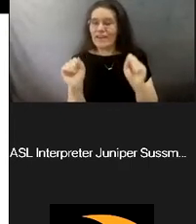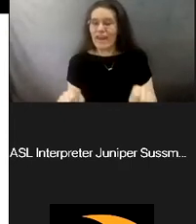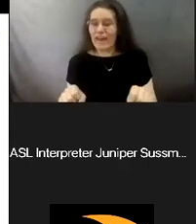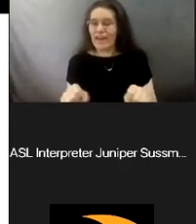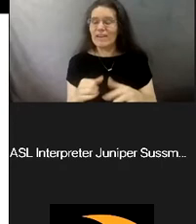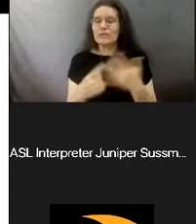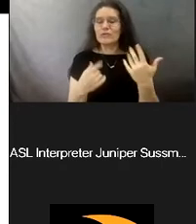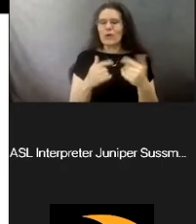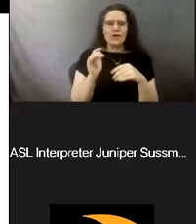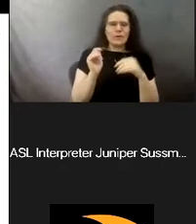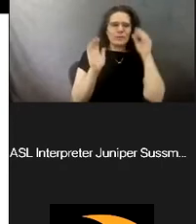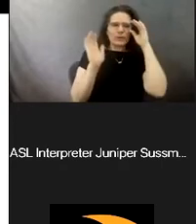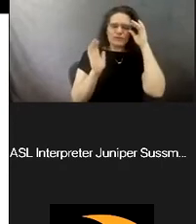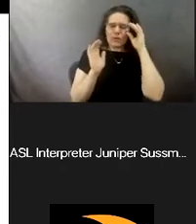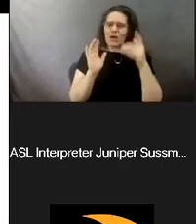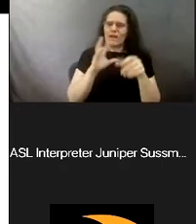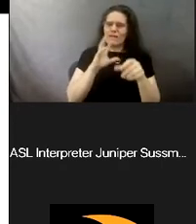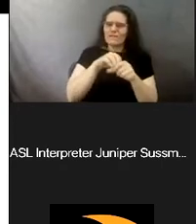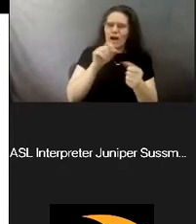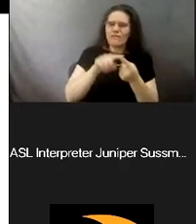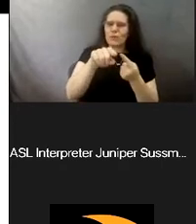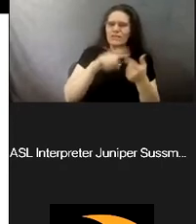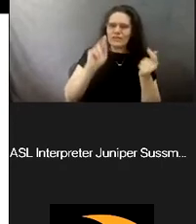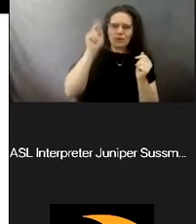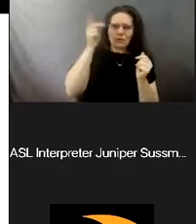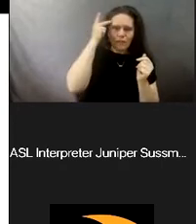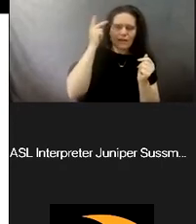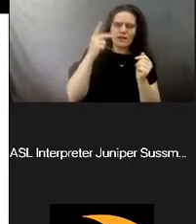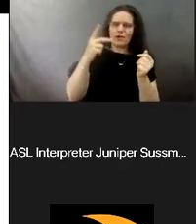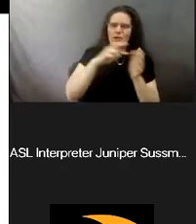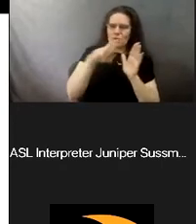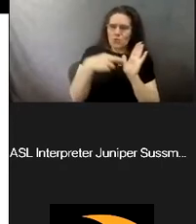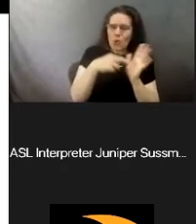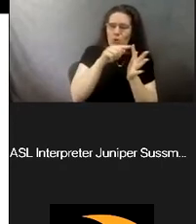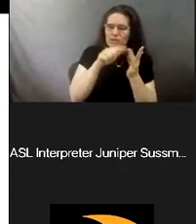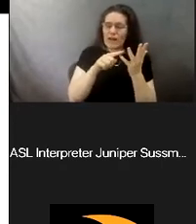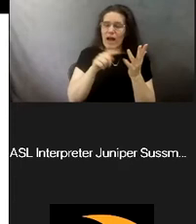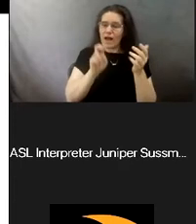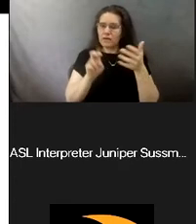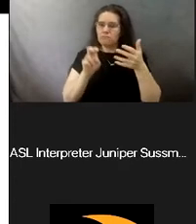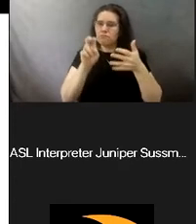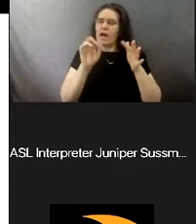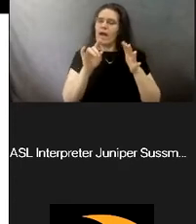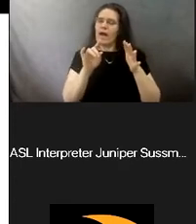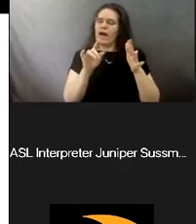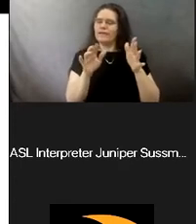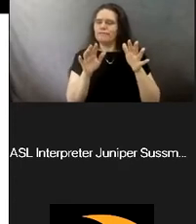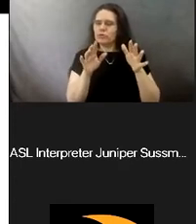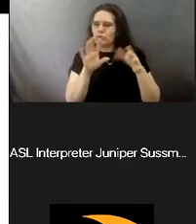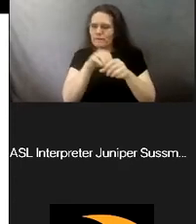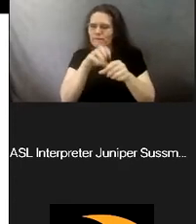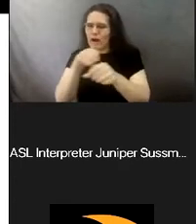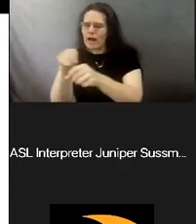and a Senate. And just by working and learning more and learning how I could use my voice as a nurse, as somebody who